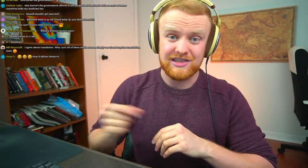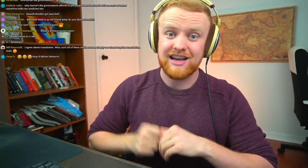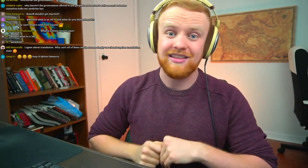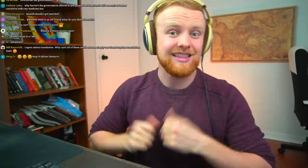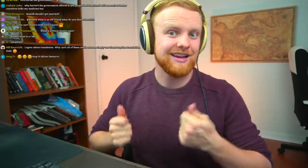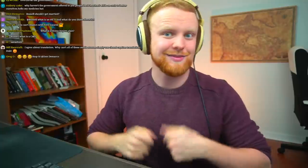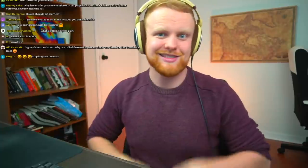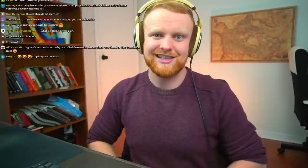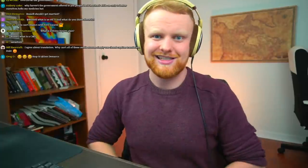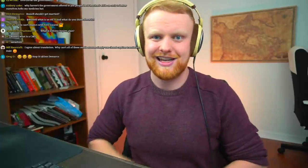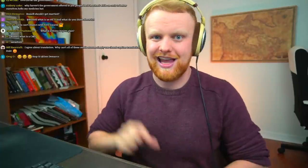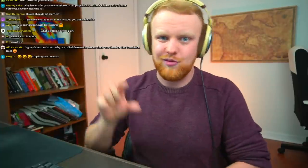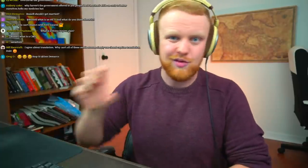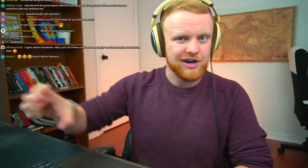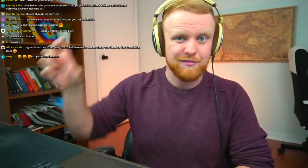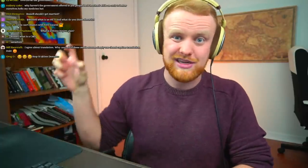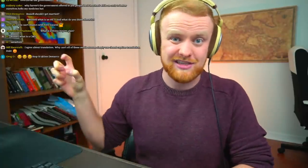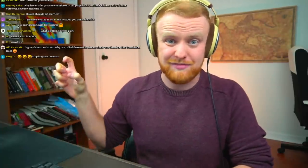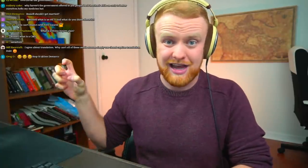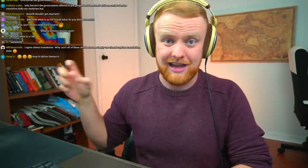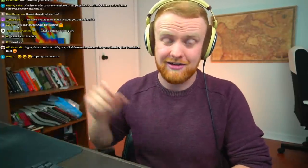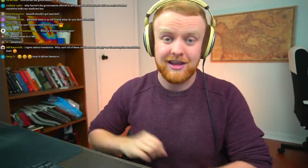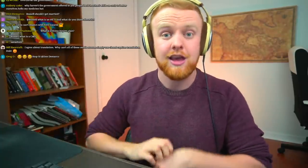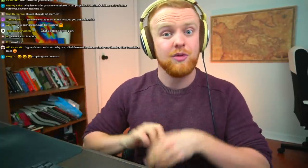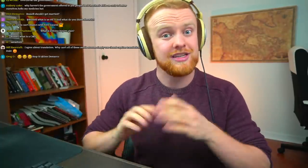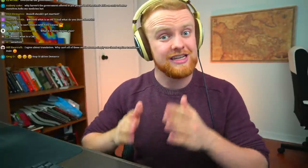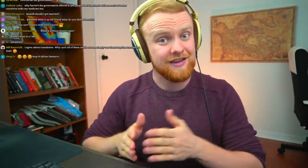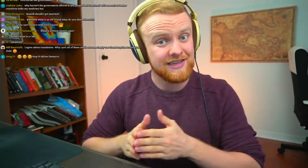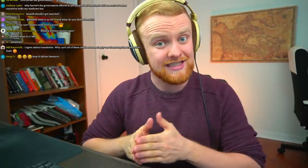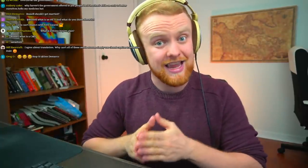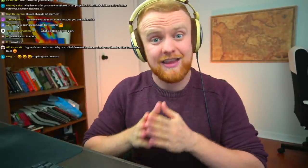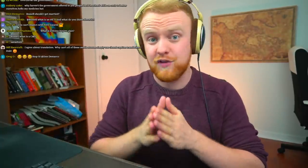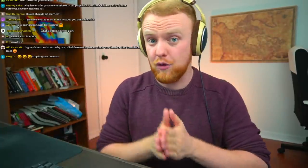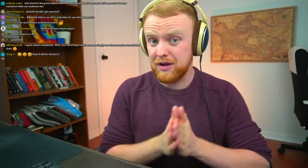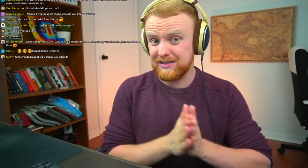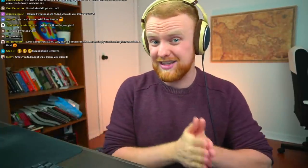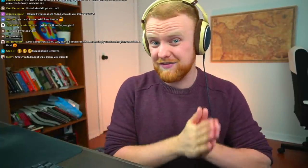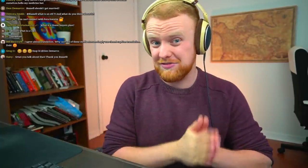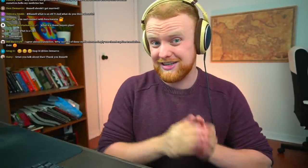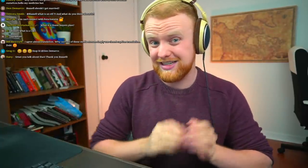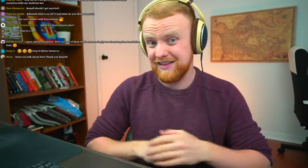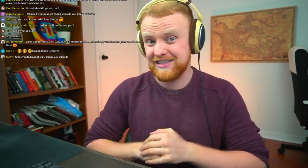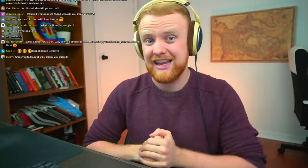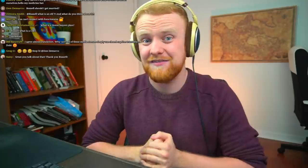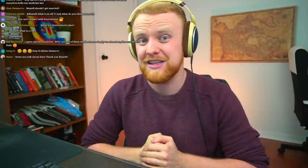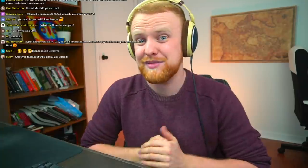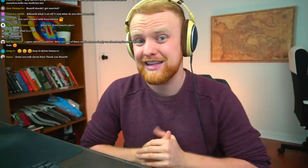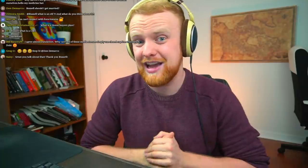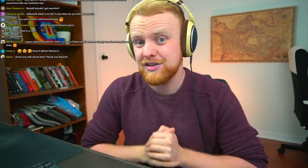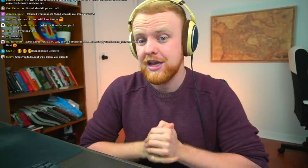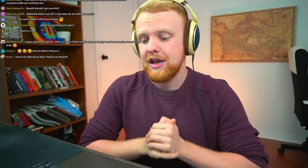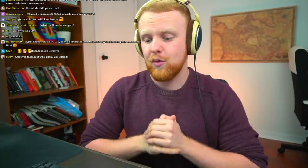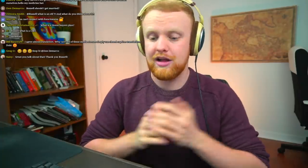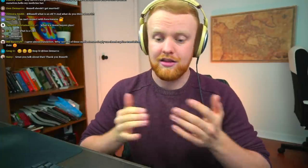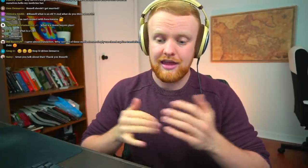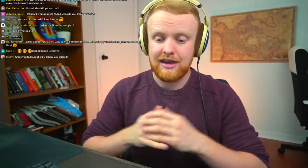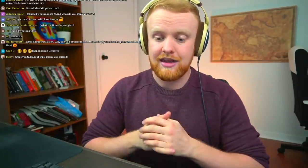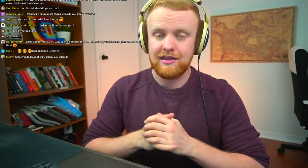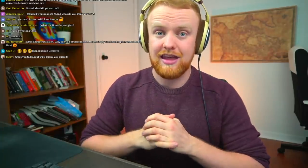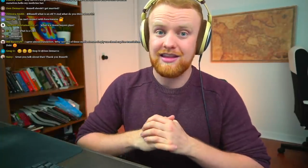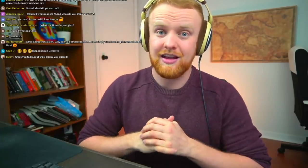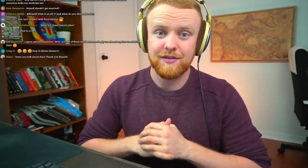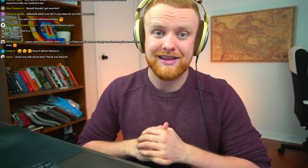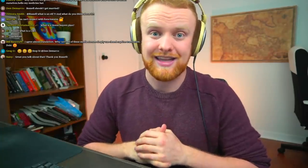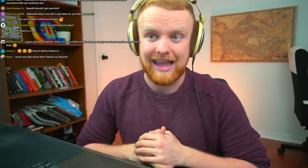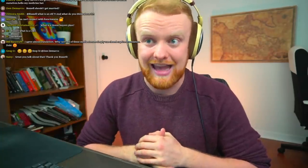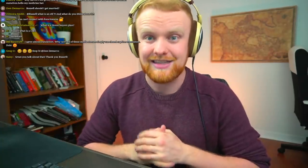when you sell that, the government's going to say, hey, we want our piece of the pie, right? With a TFSA, if you open up a self-directed TFSA investment account, well,